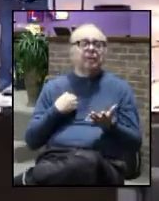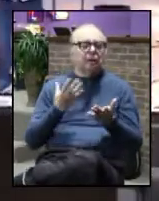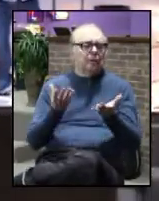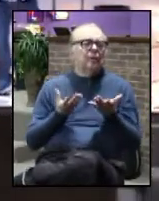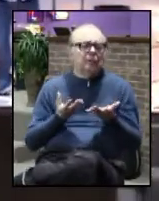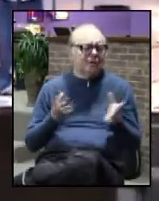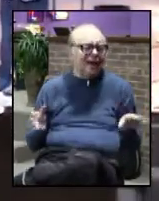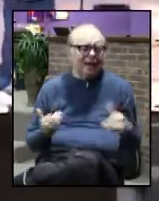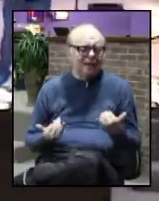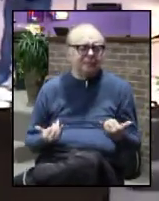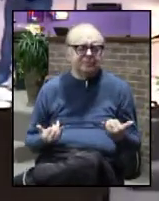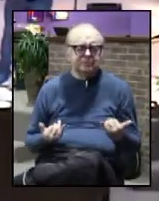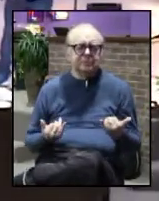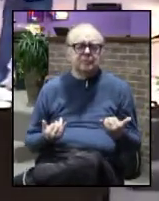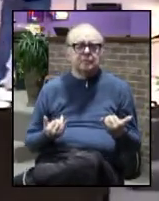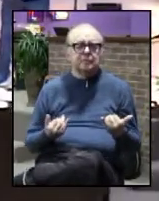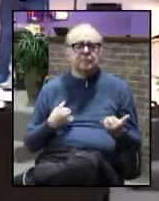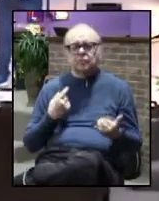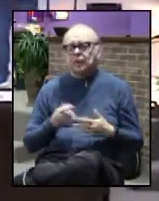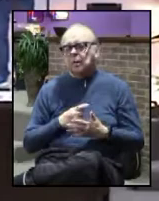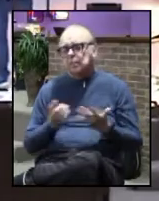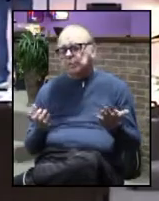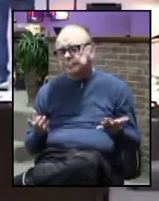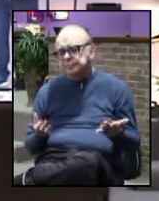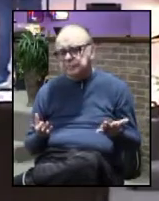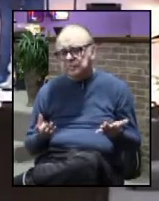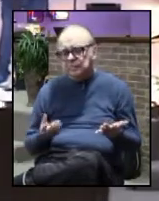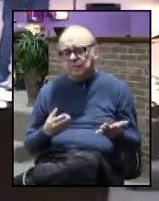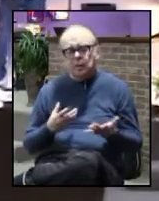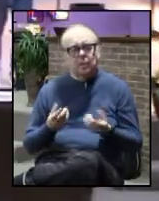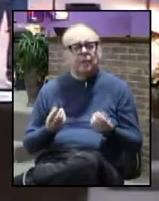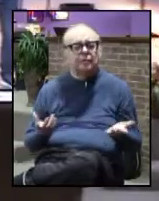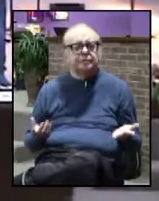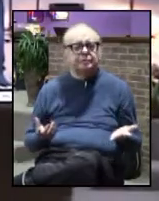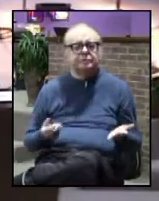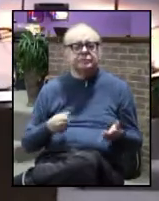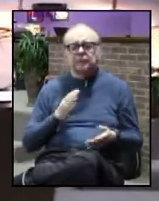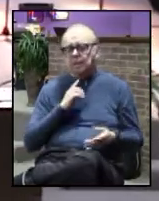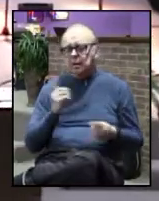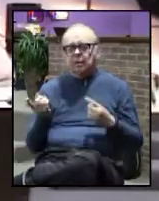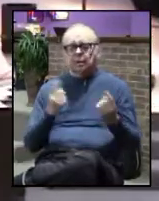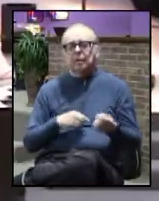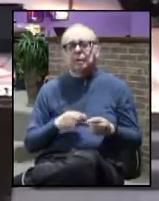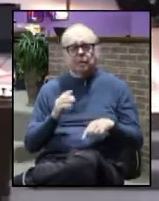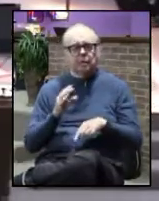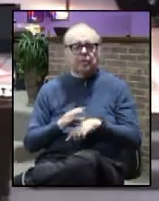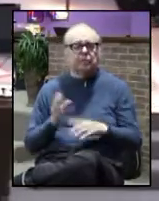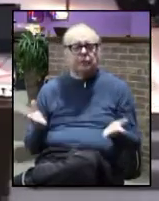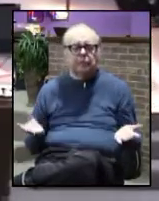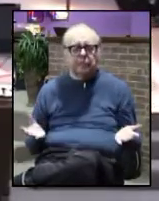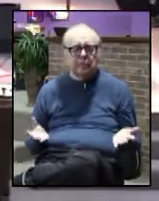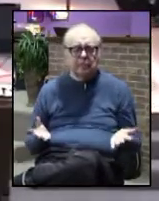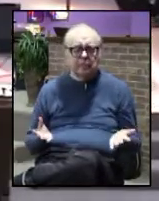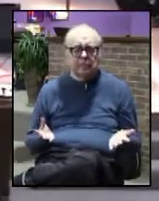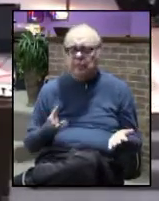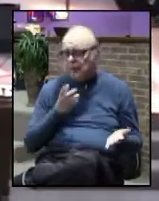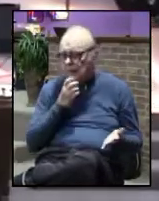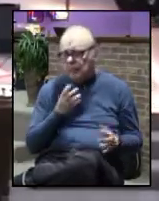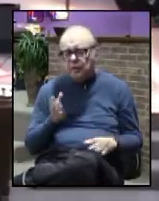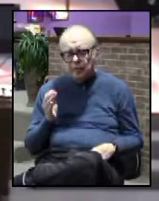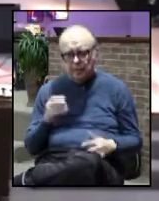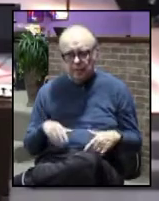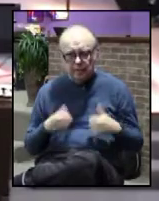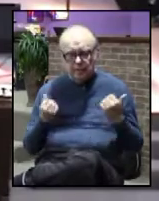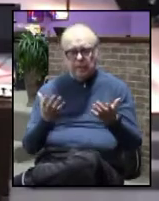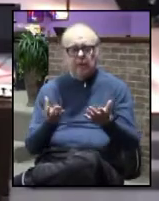you want? What do you want us to do? Where do you want us to go? What do you want to move? God, who's coming in today? Whose